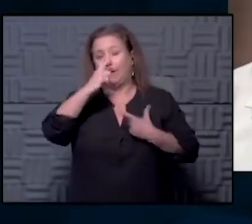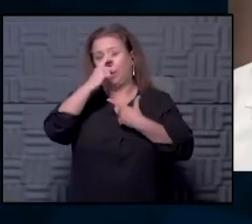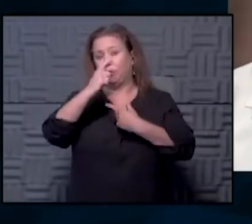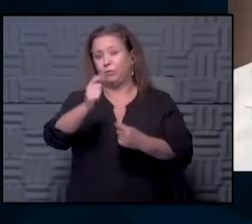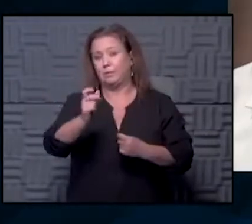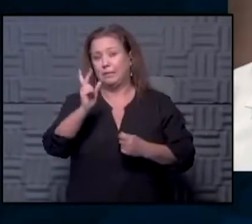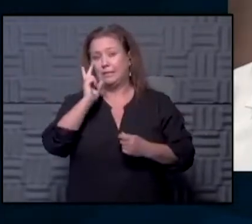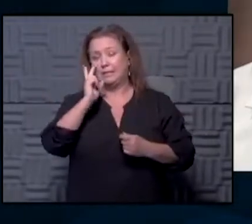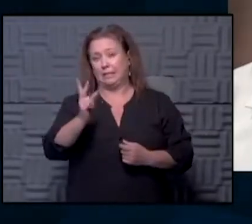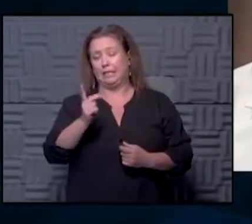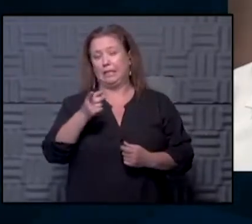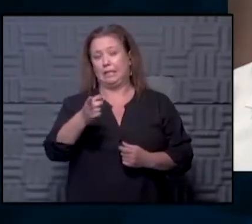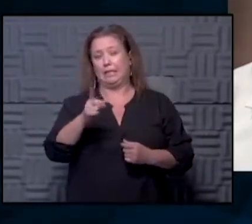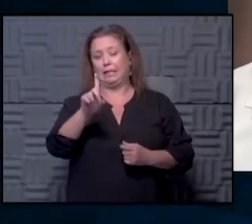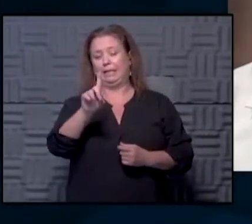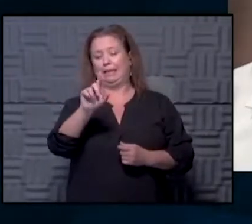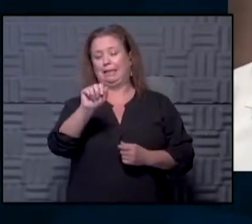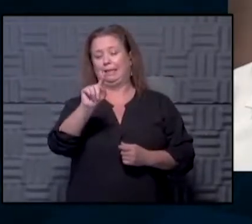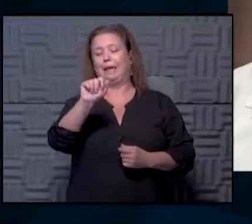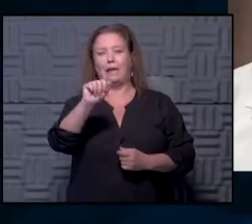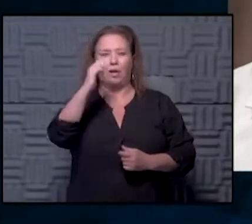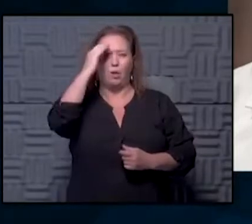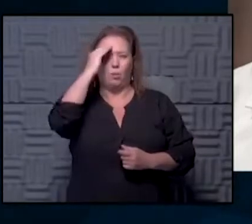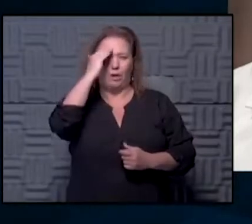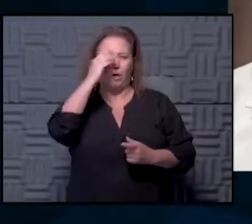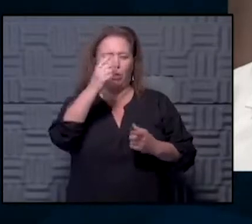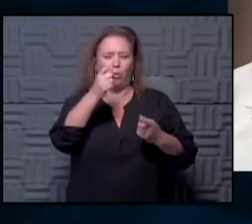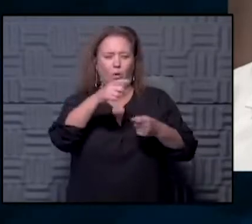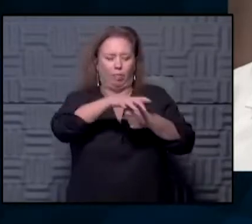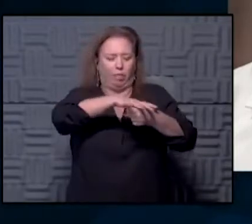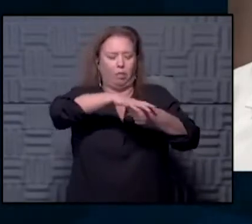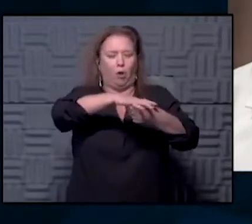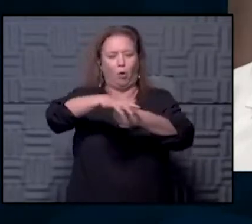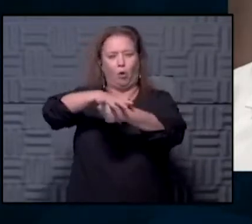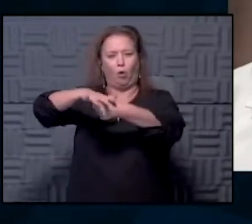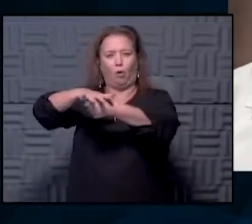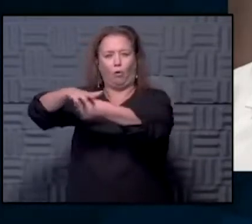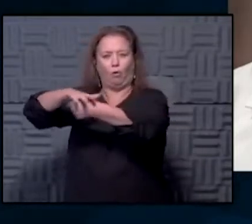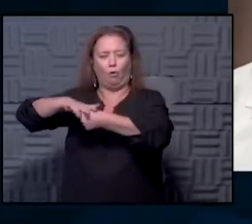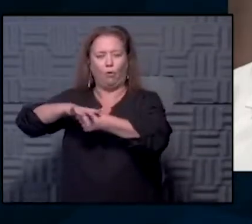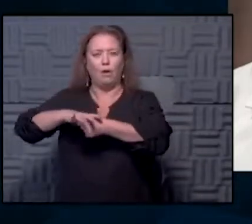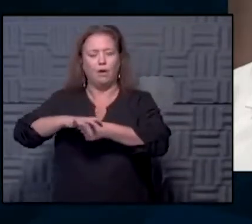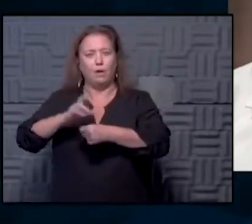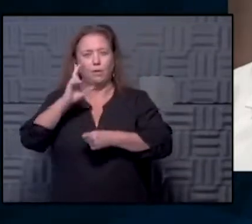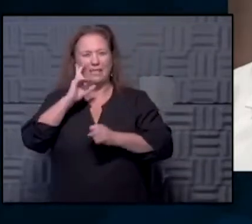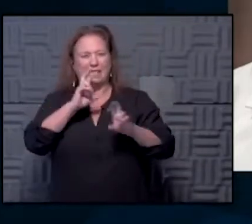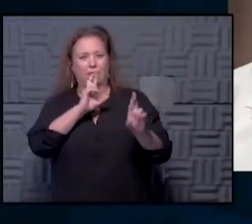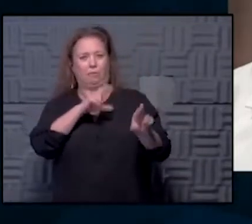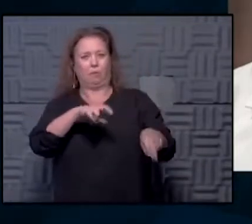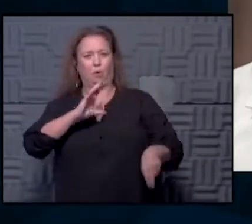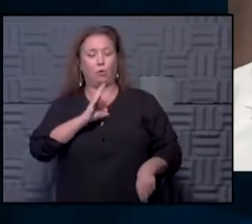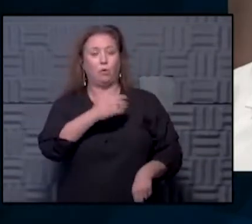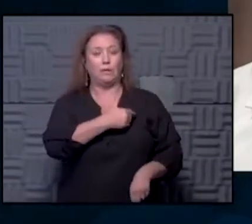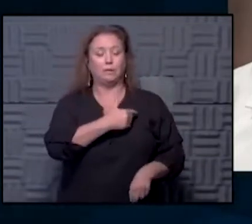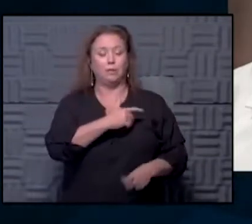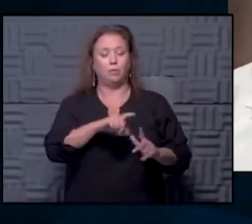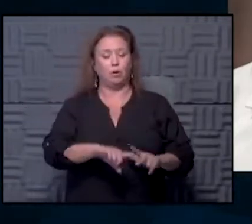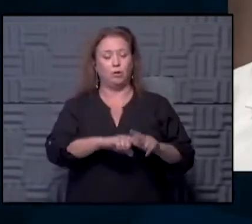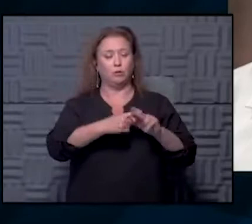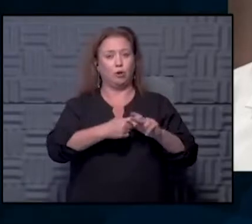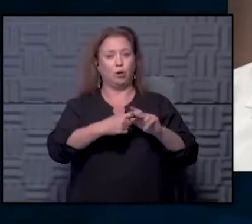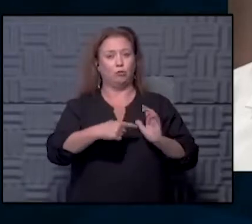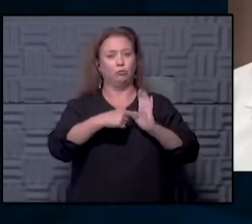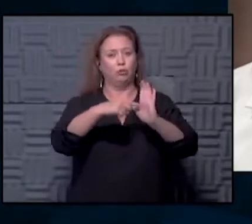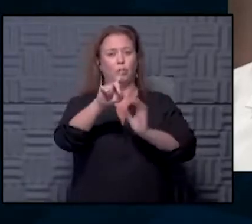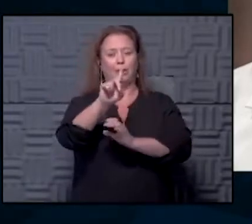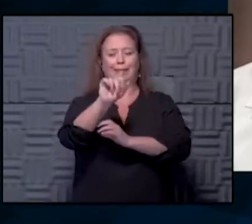to watch that database. I mean, we know where the cases are because they come and get reported to us. We're going to start displaying those